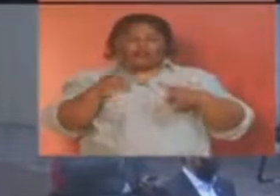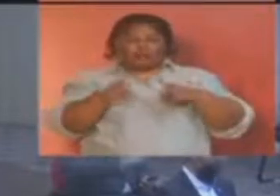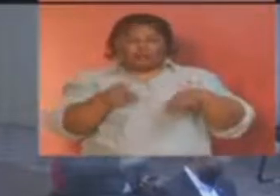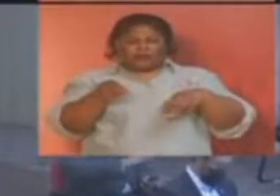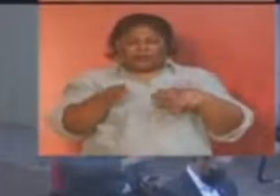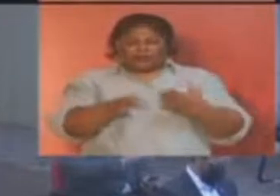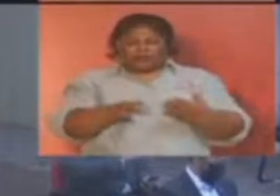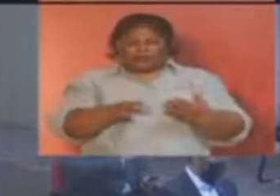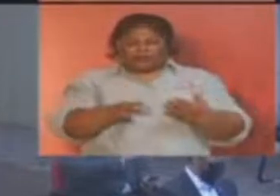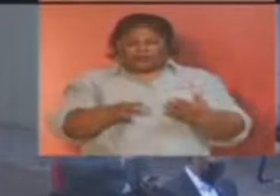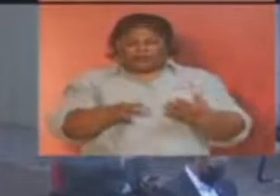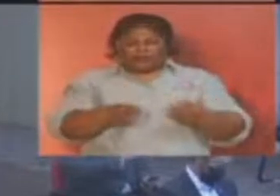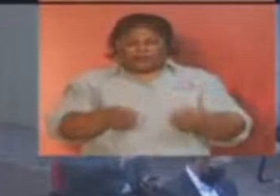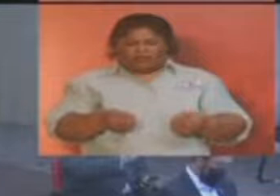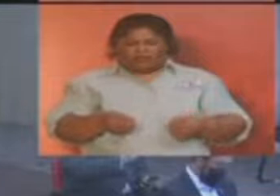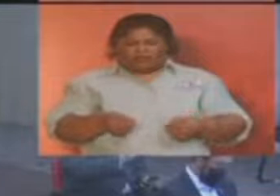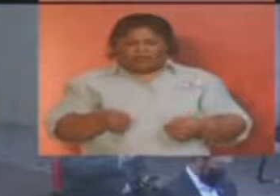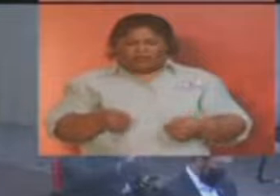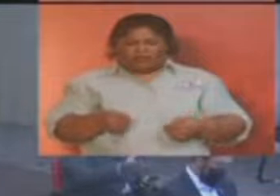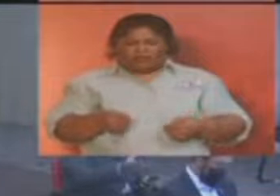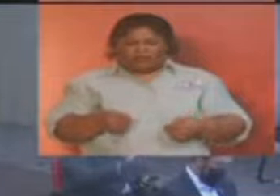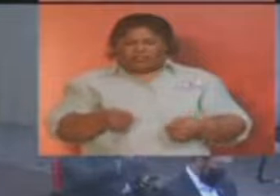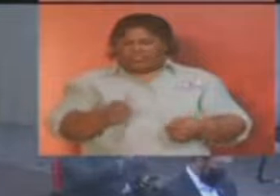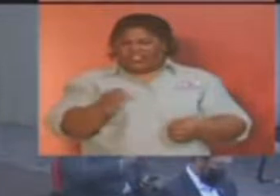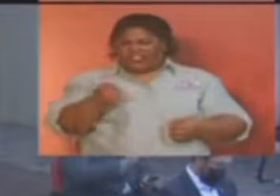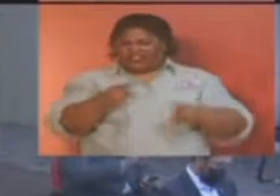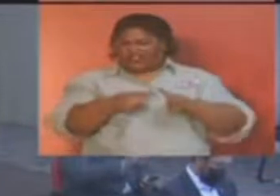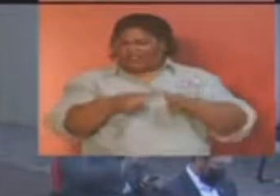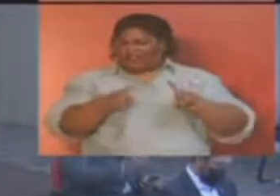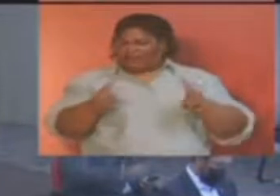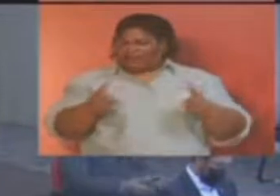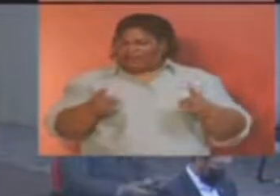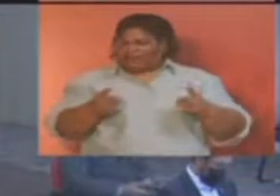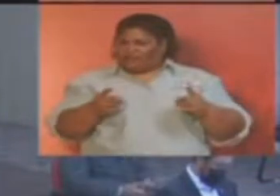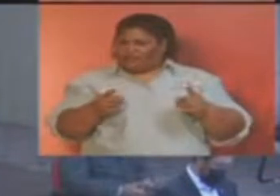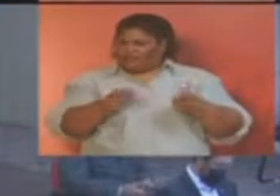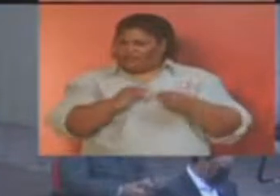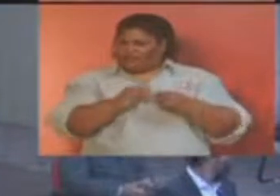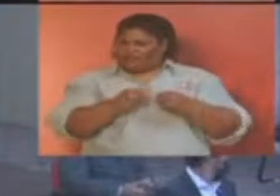if there was, what would account for the change in the numbers?